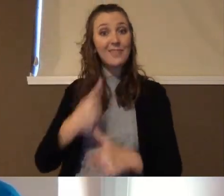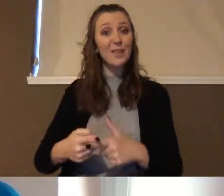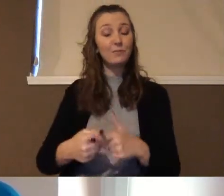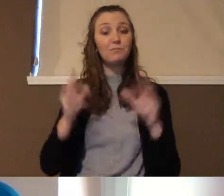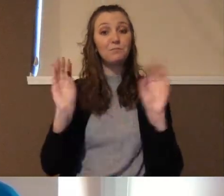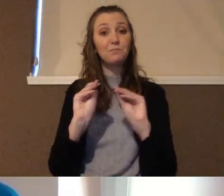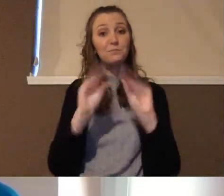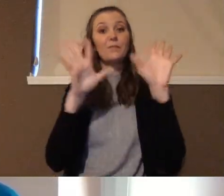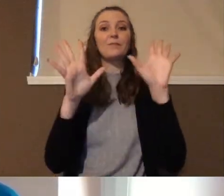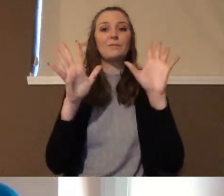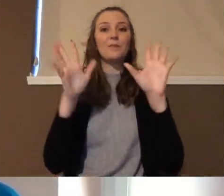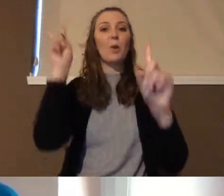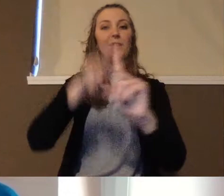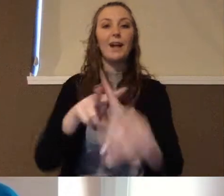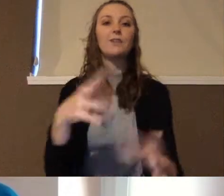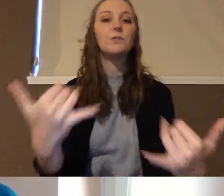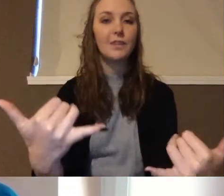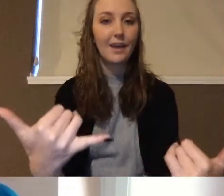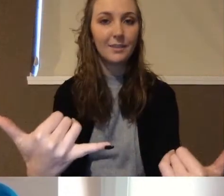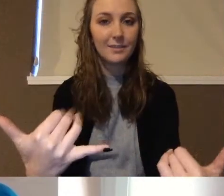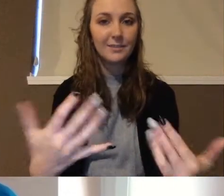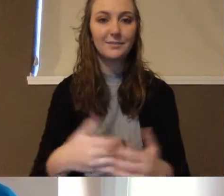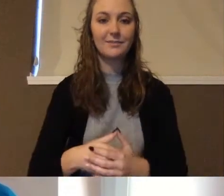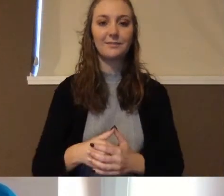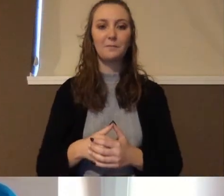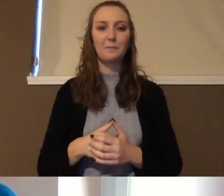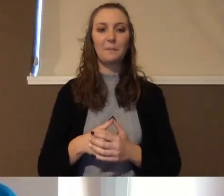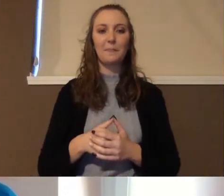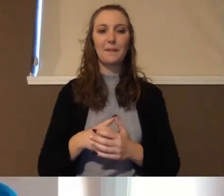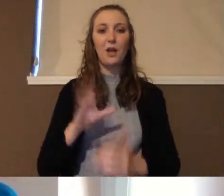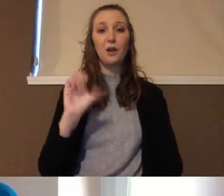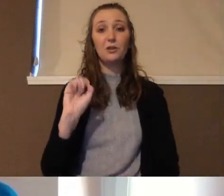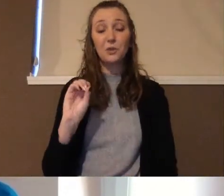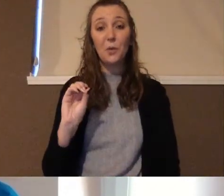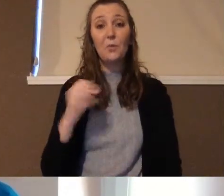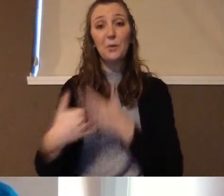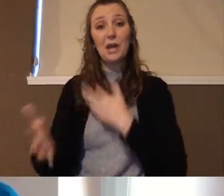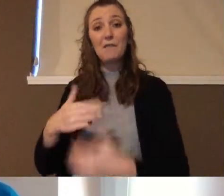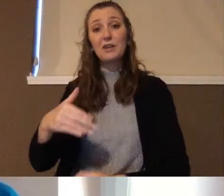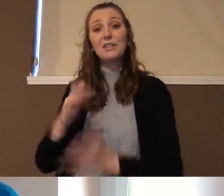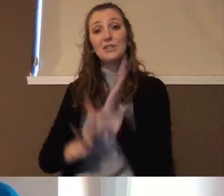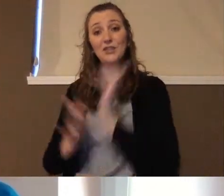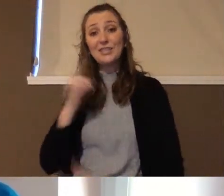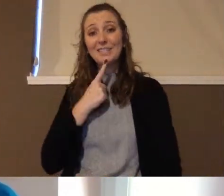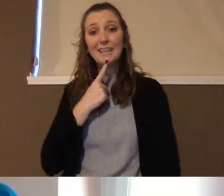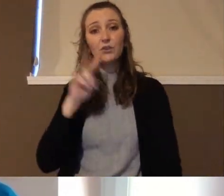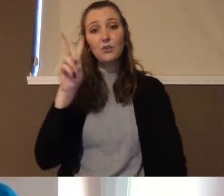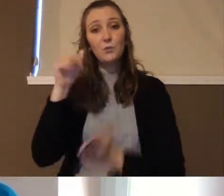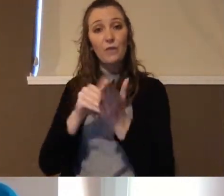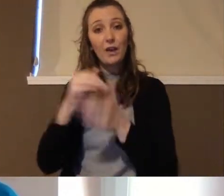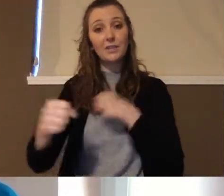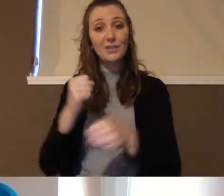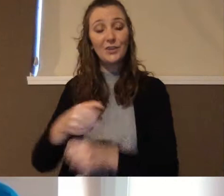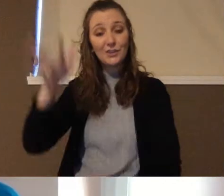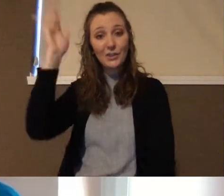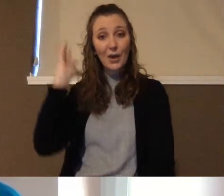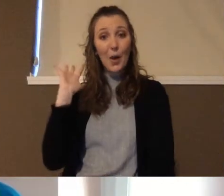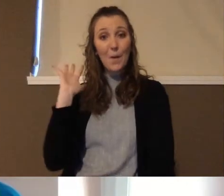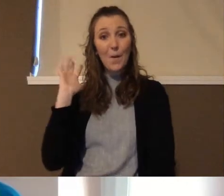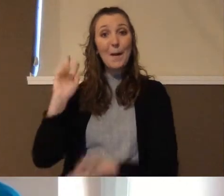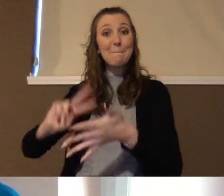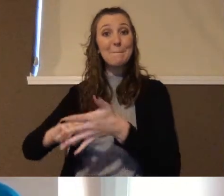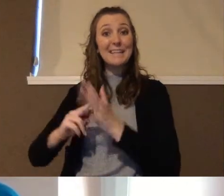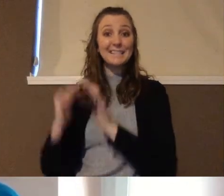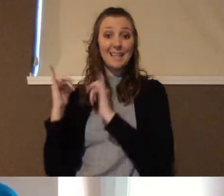figure out what they meant when they were written, and voila, we know what God is saying